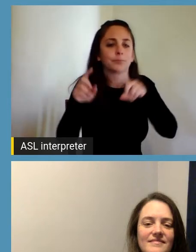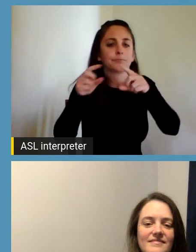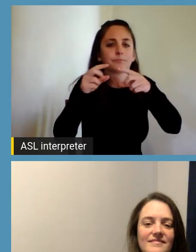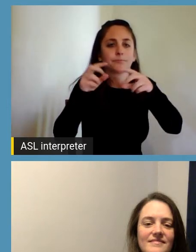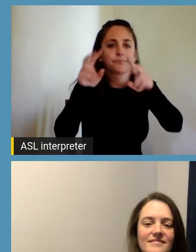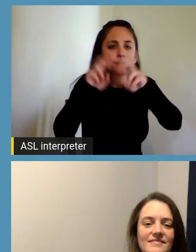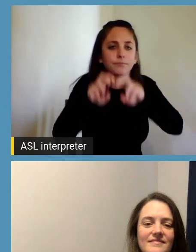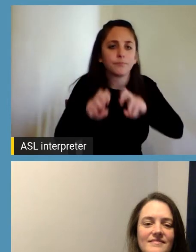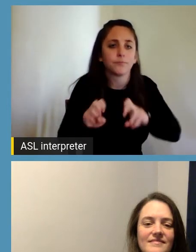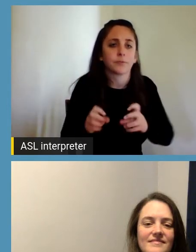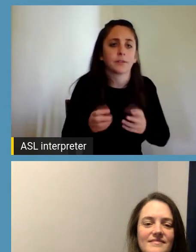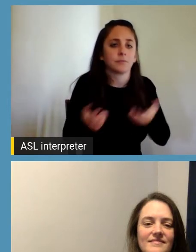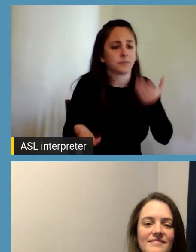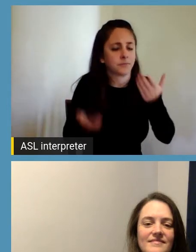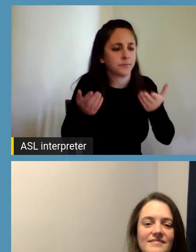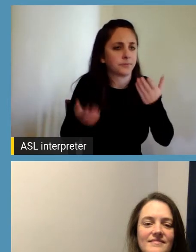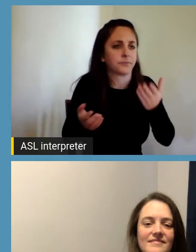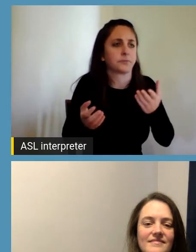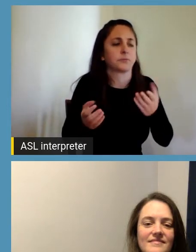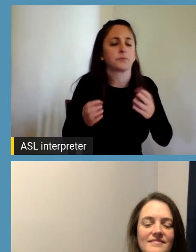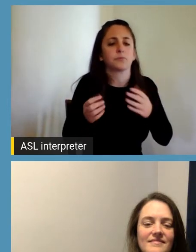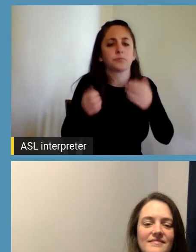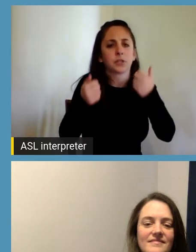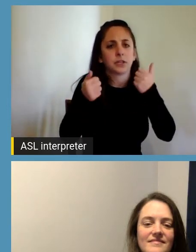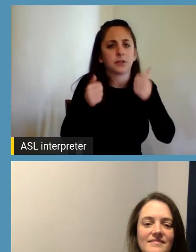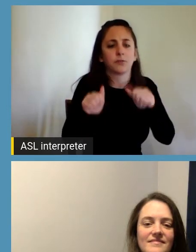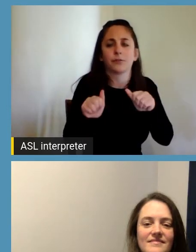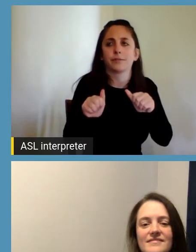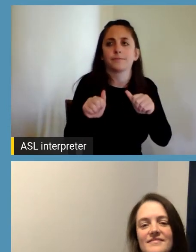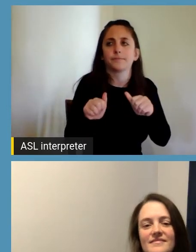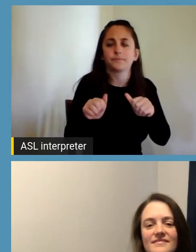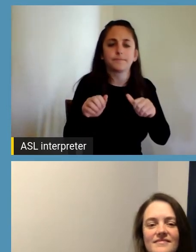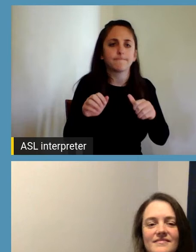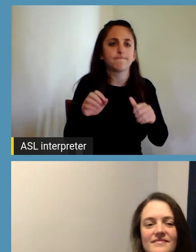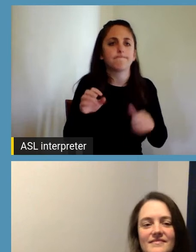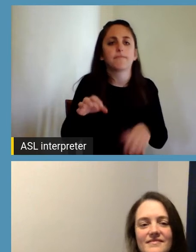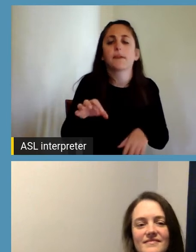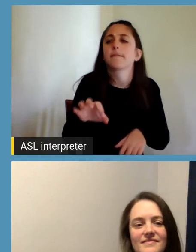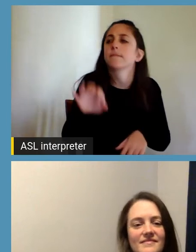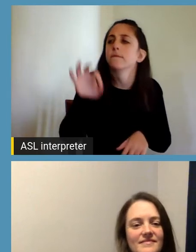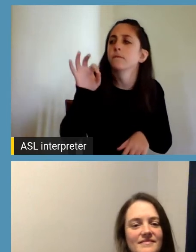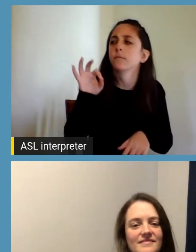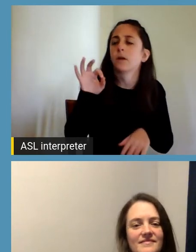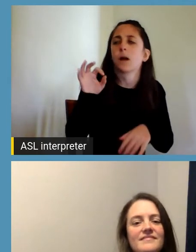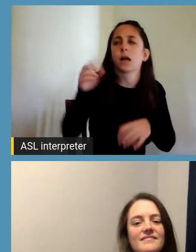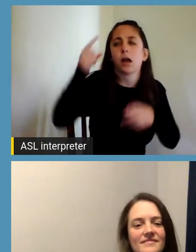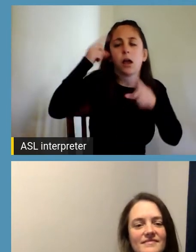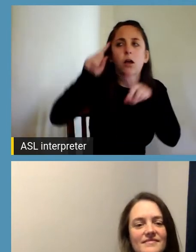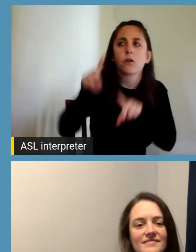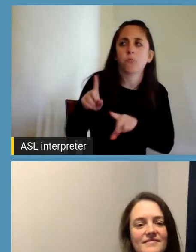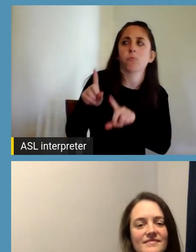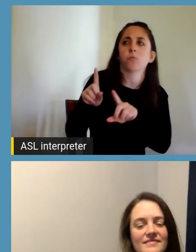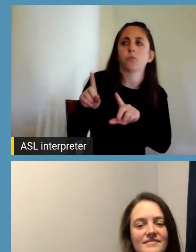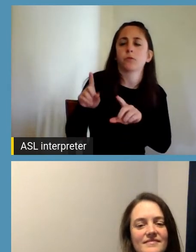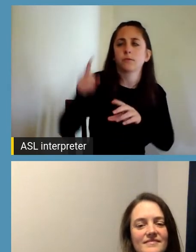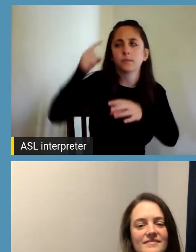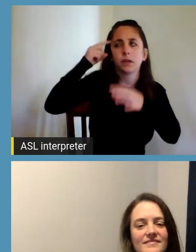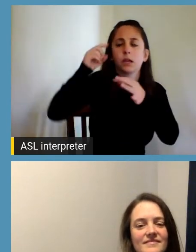a resolution and go make the decision. So make sure that you get there,